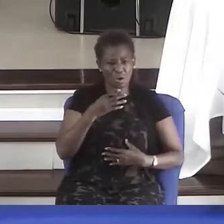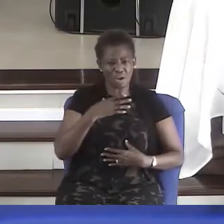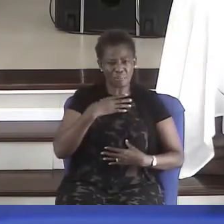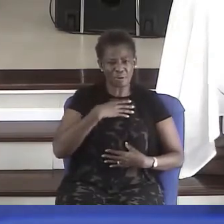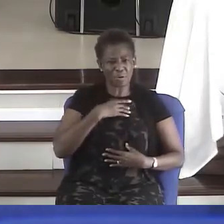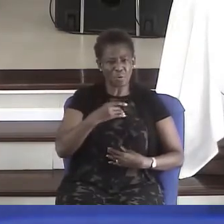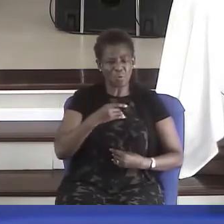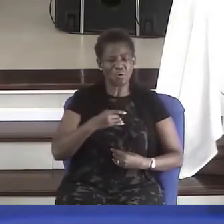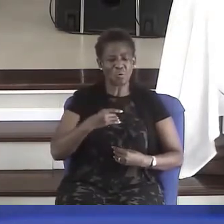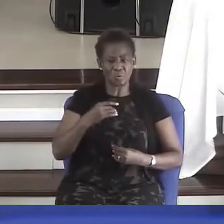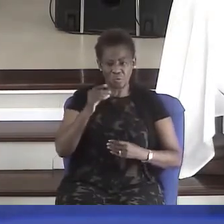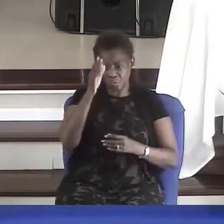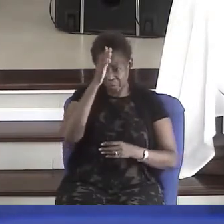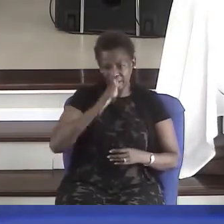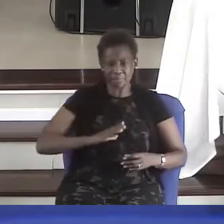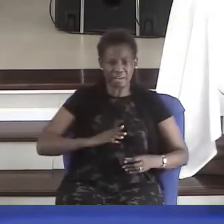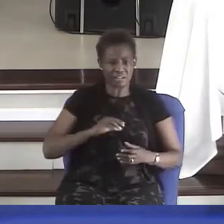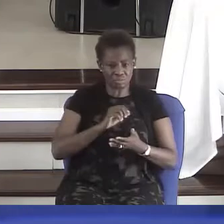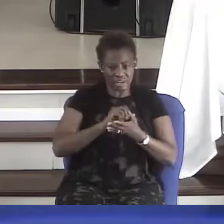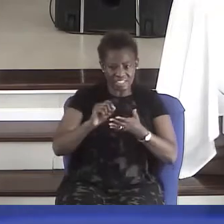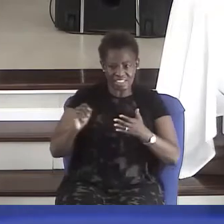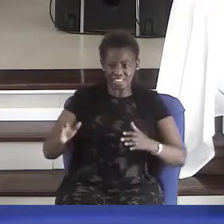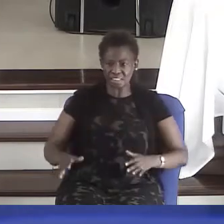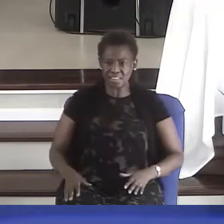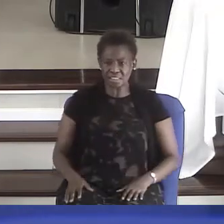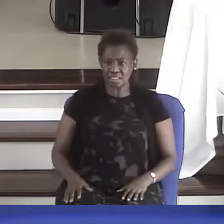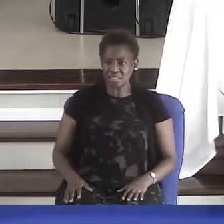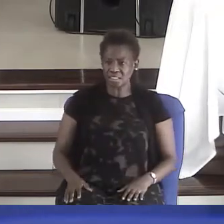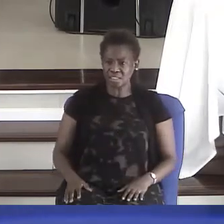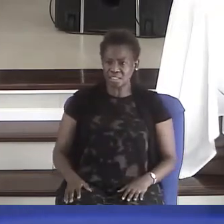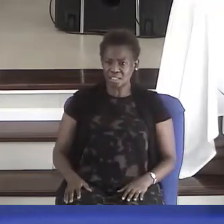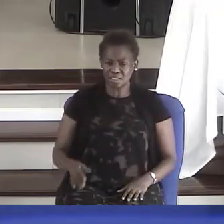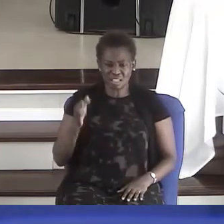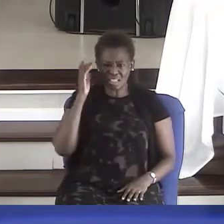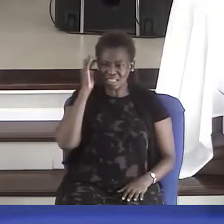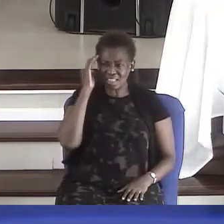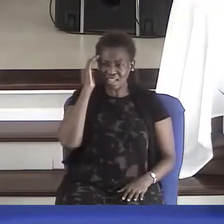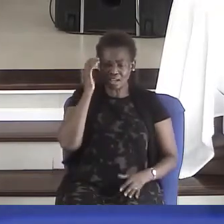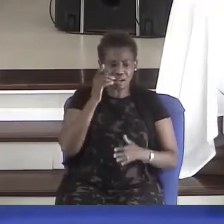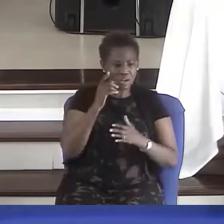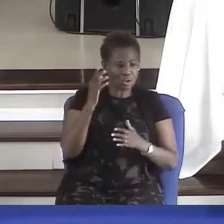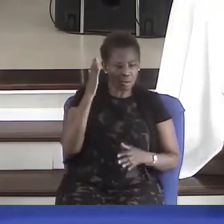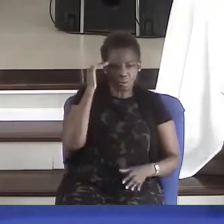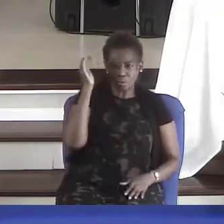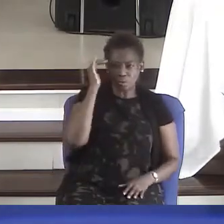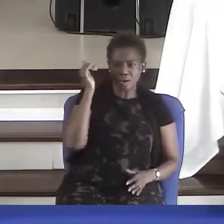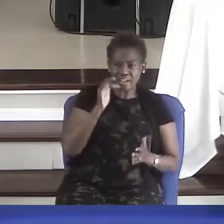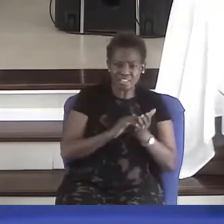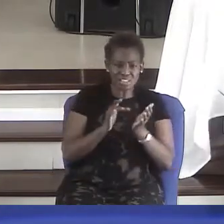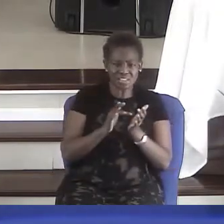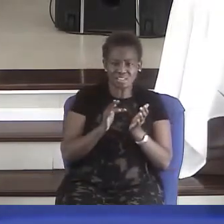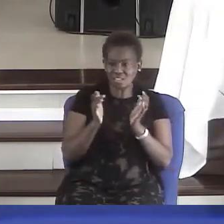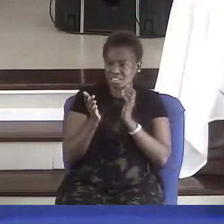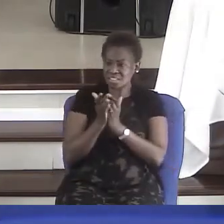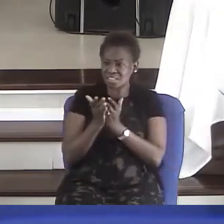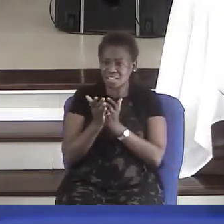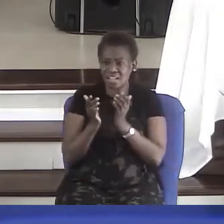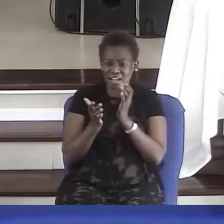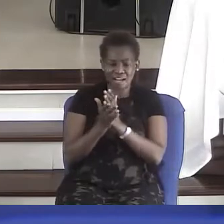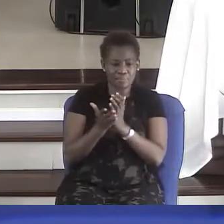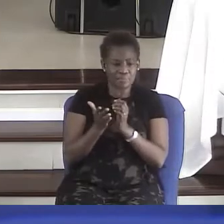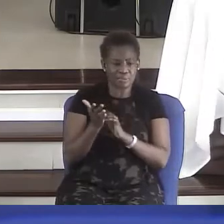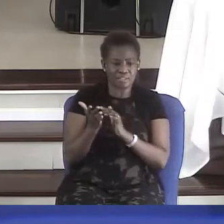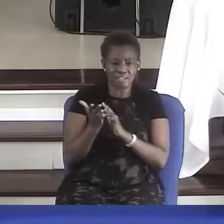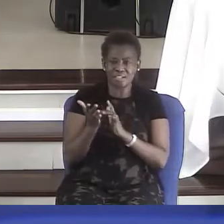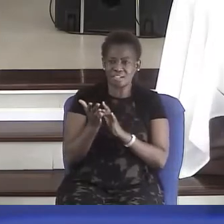It was a man preaching. And they were booing him. They were stoning him. They eventually crucified him.